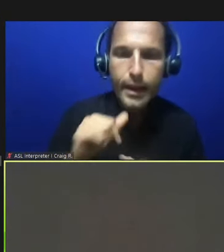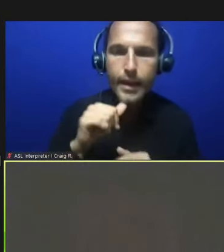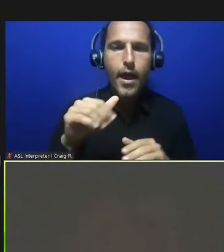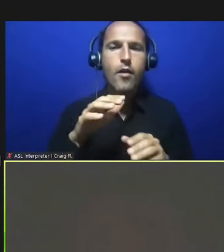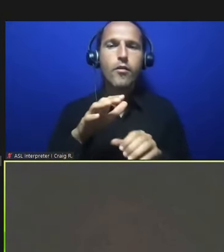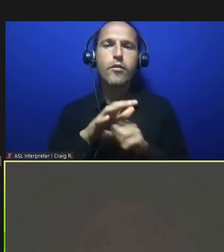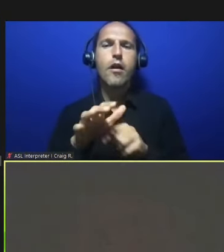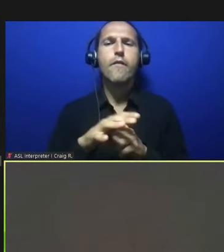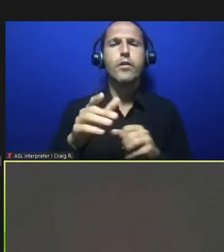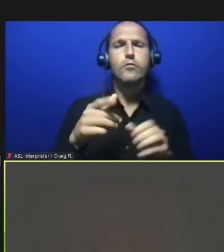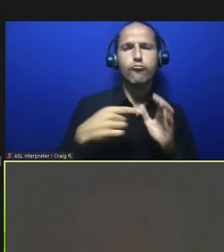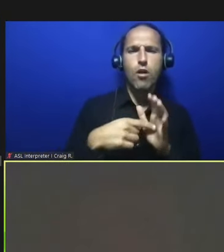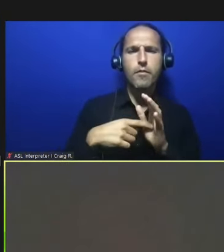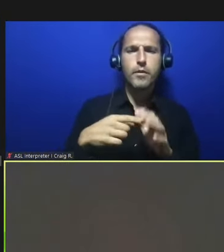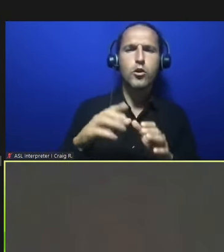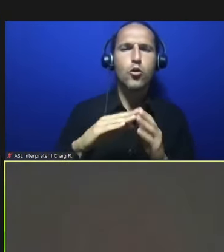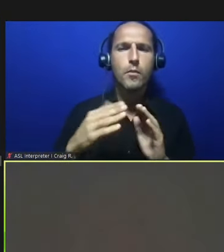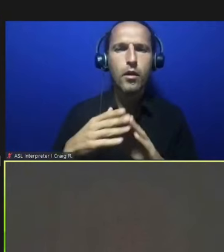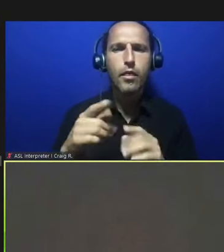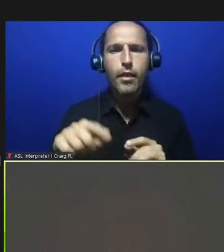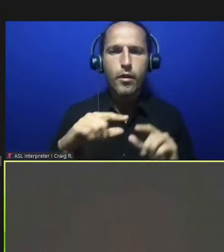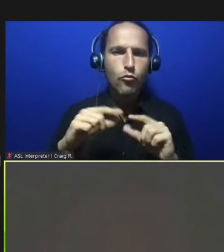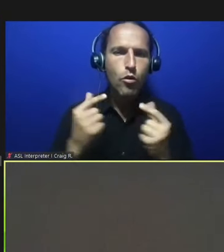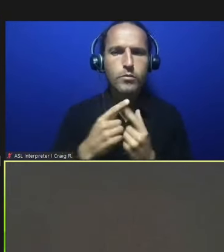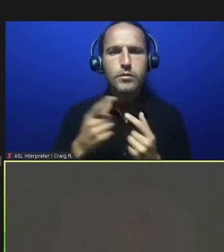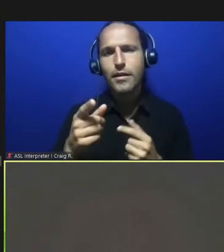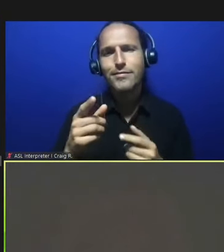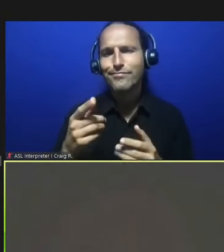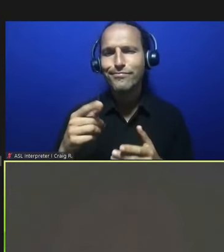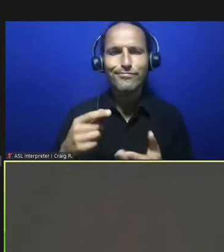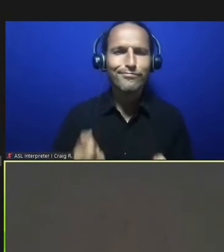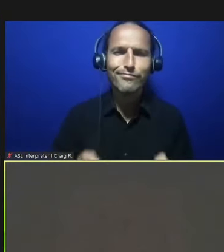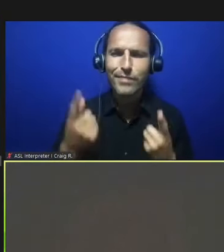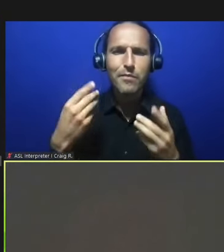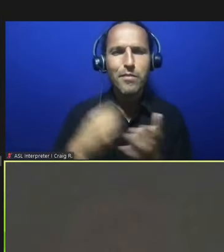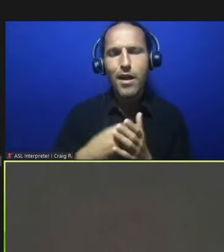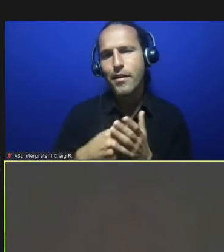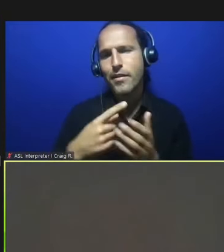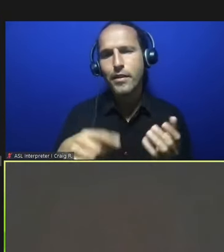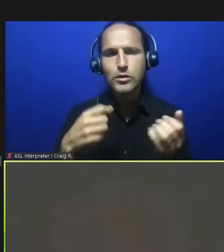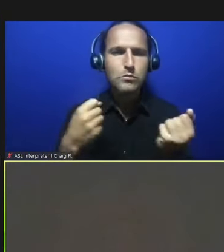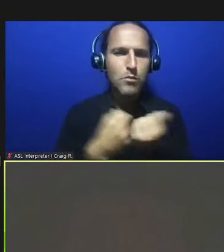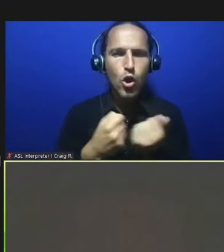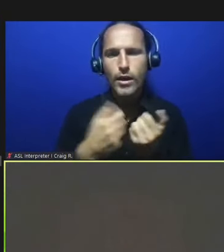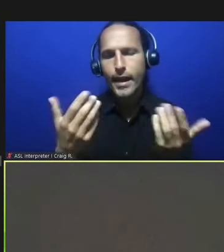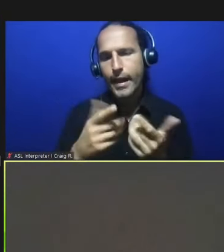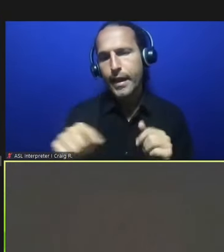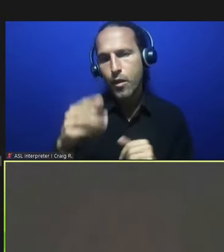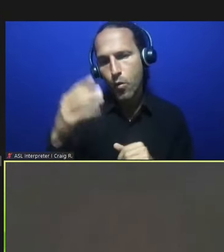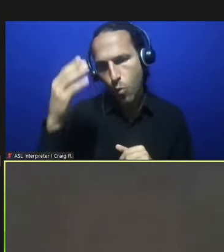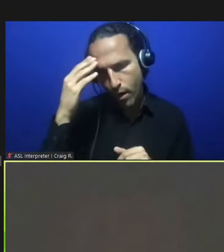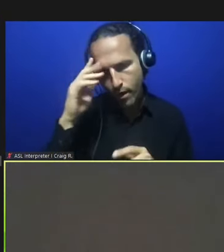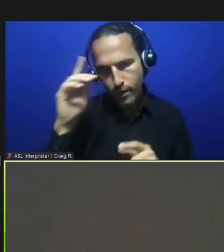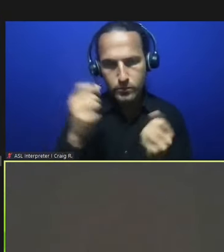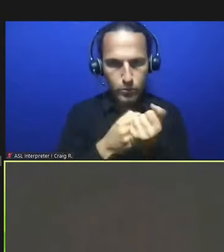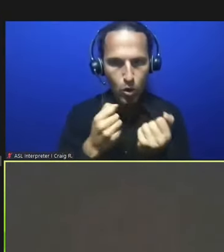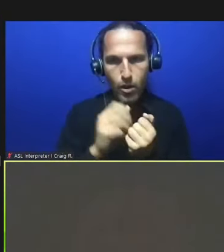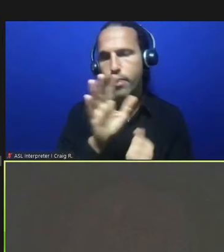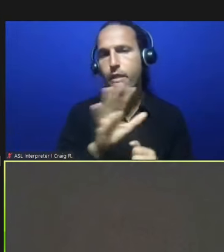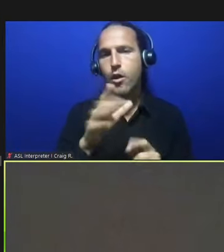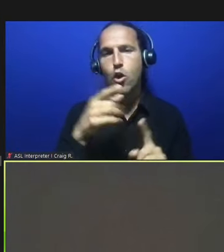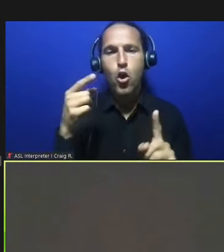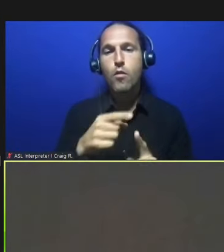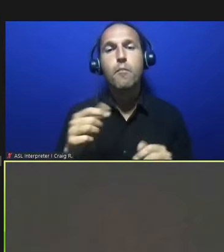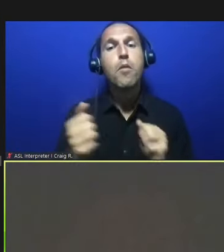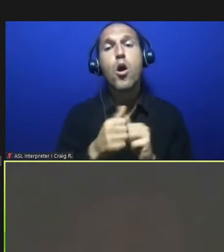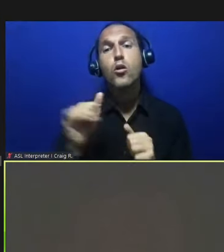is not here. This is filled with groups who spent six figures to make sure that their supporters are present, aware, and vocally supportive of their goal. And